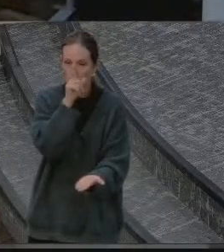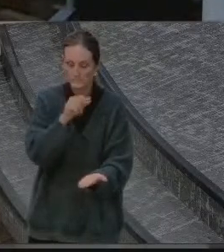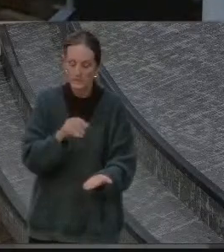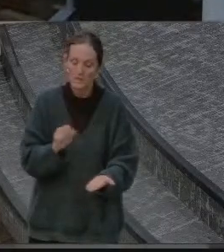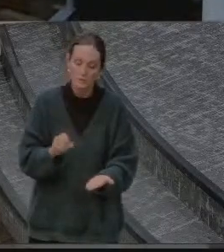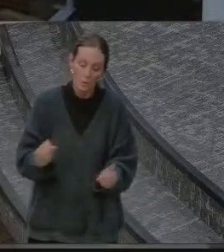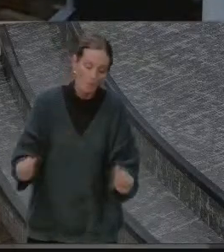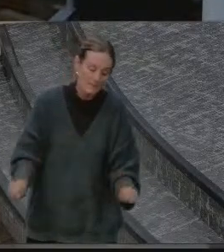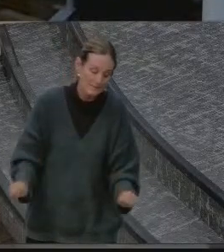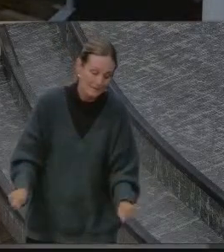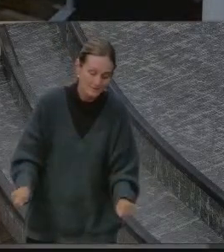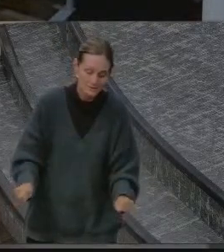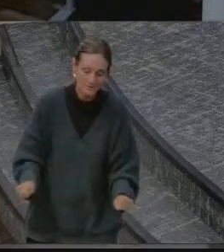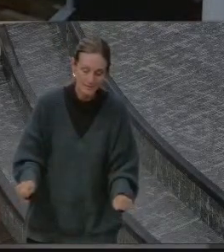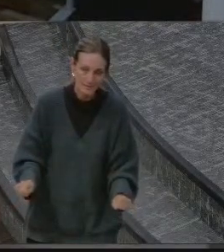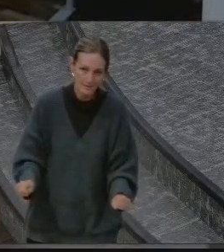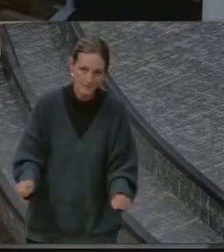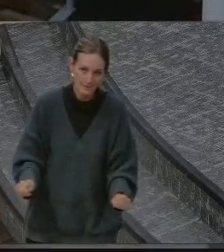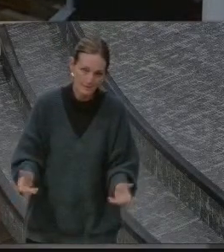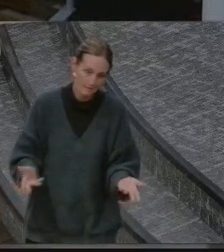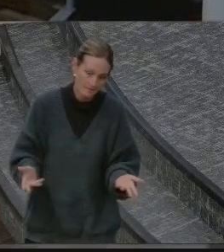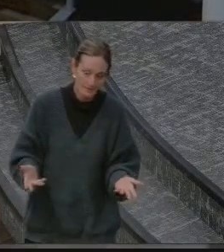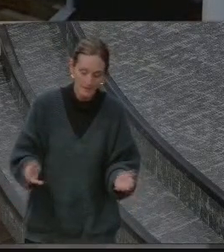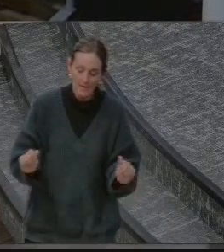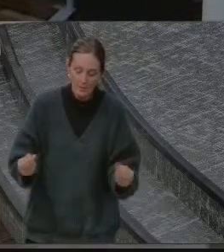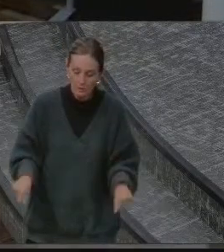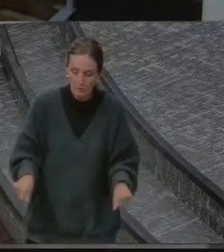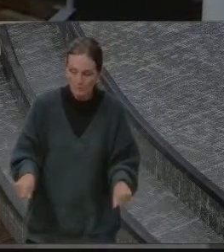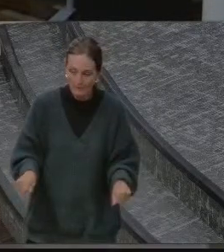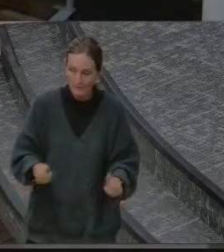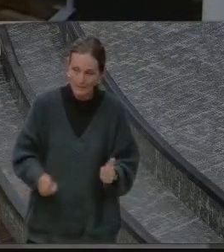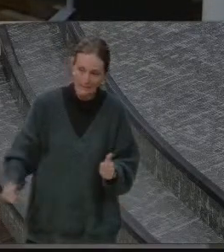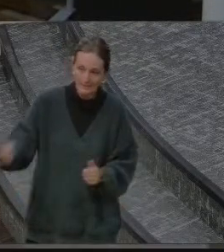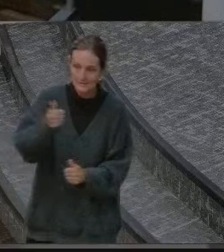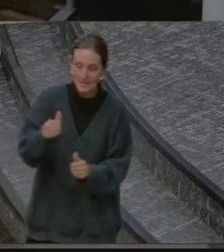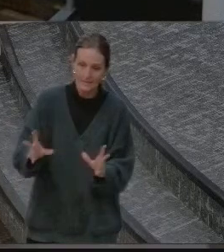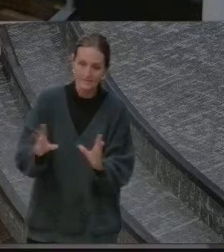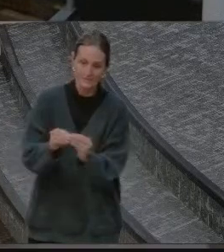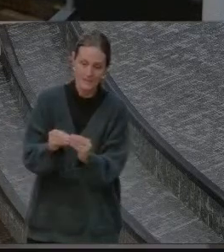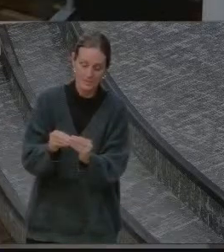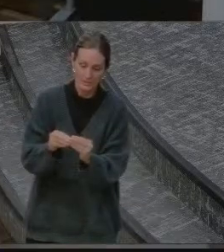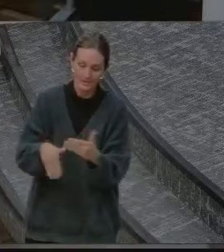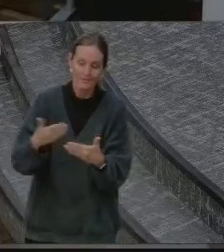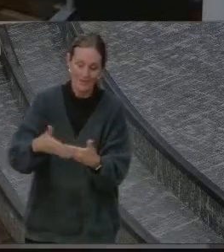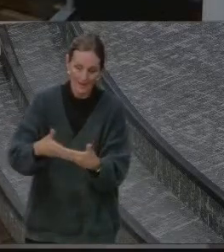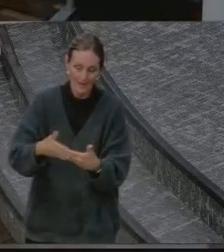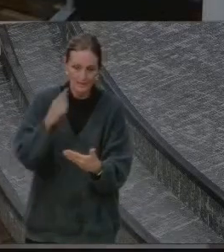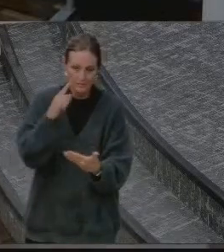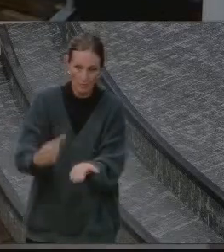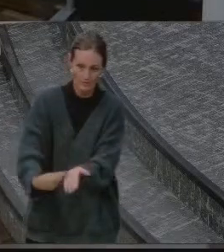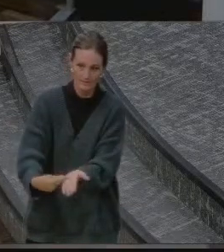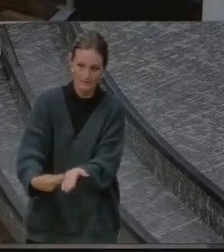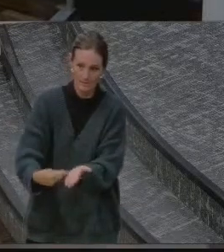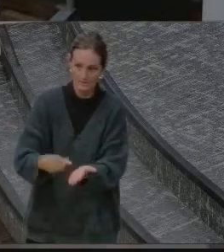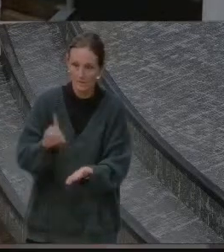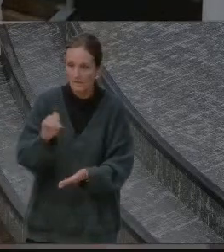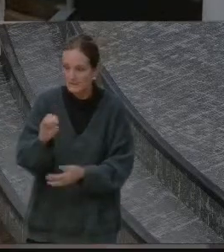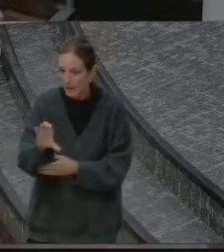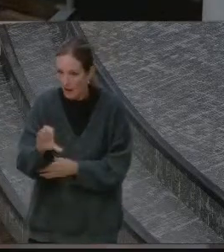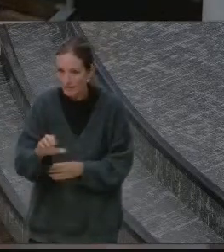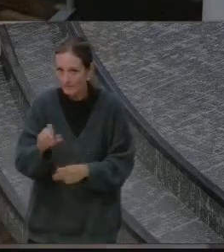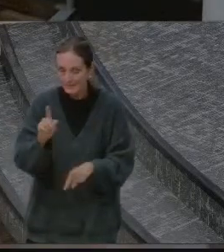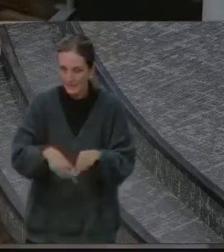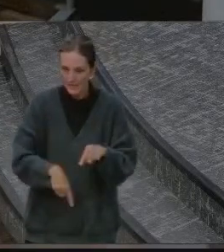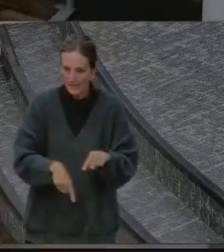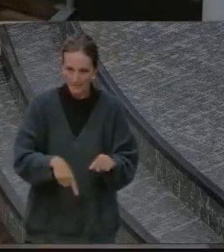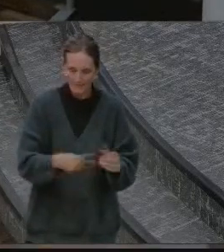Potentially, it could be discussed in executive session, I suppose, under that exception for discussing documents that can't be